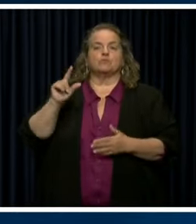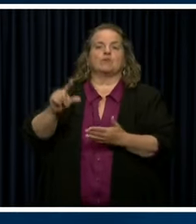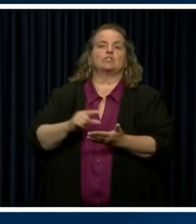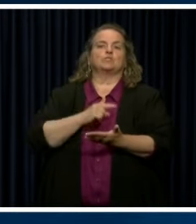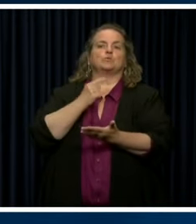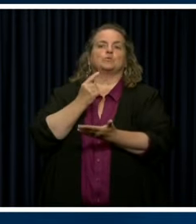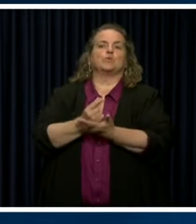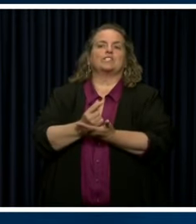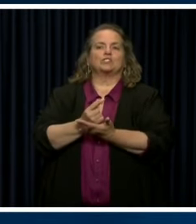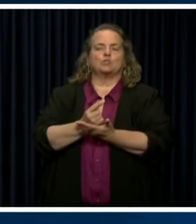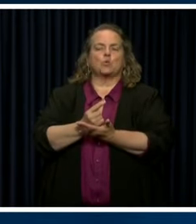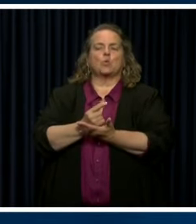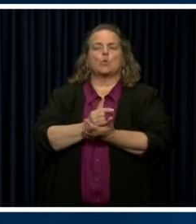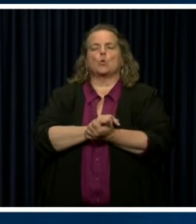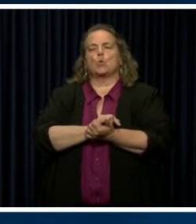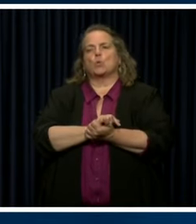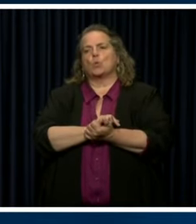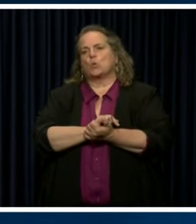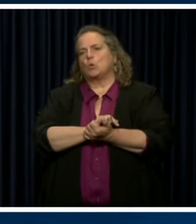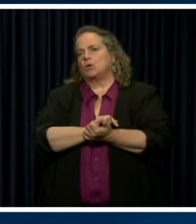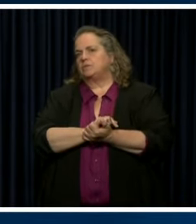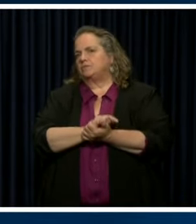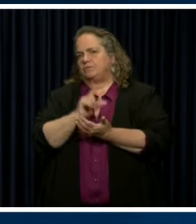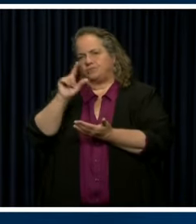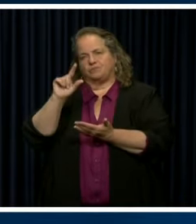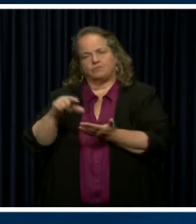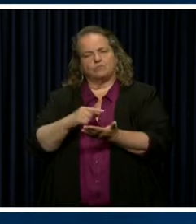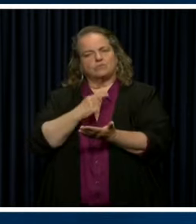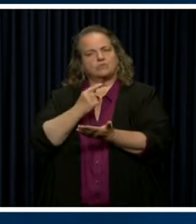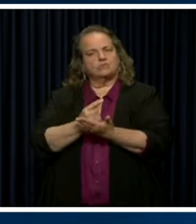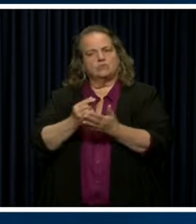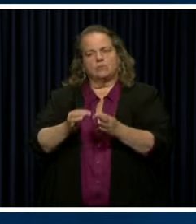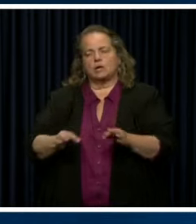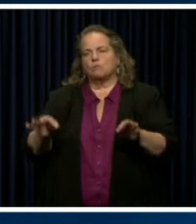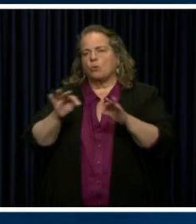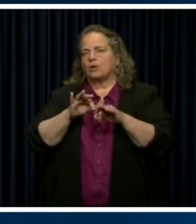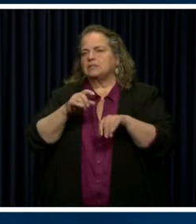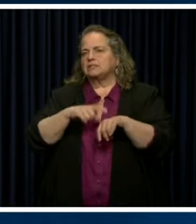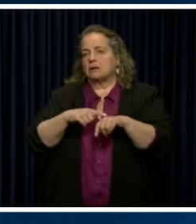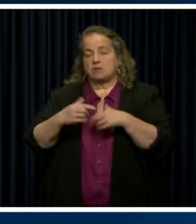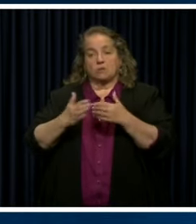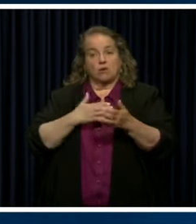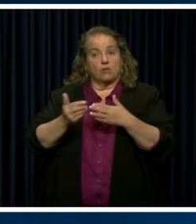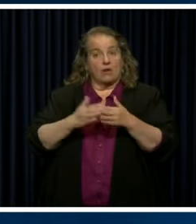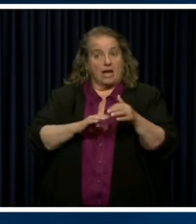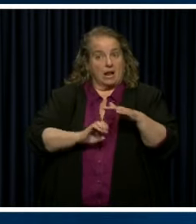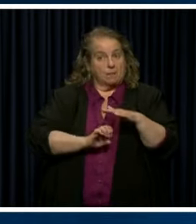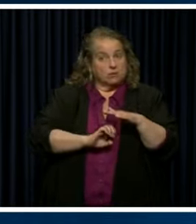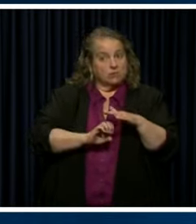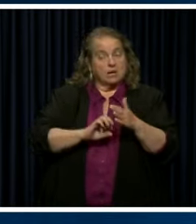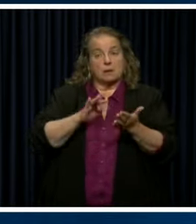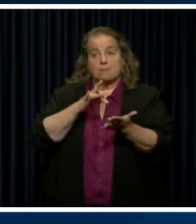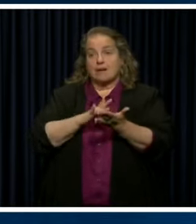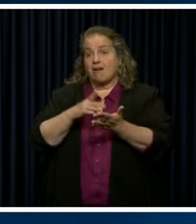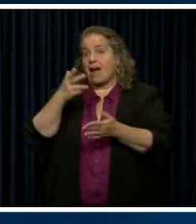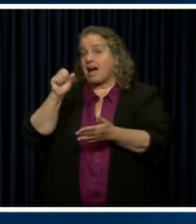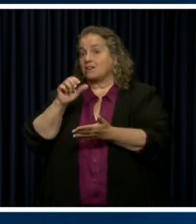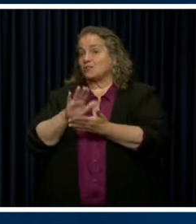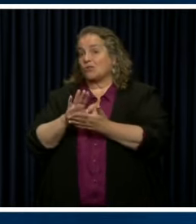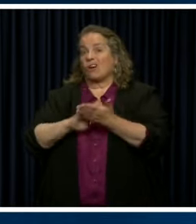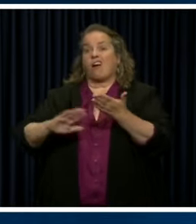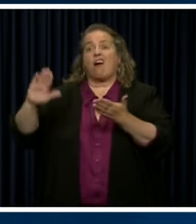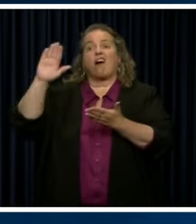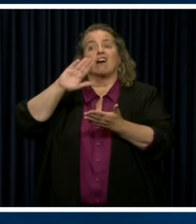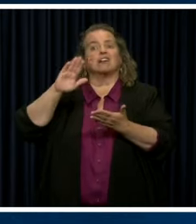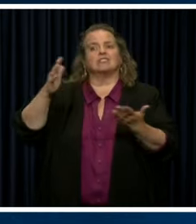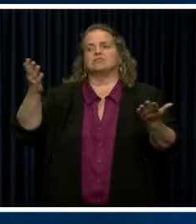Graduations. Graduations are important times, whether it's elementary, middle, high school, college, you choose. And